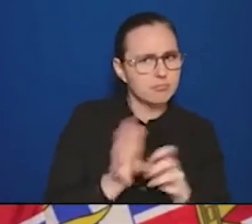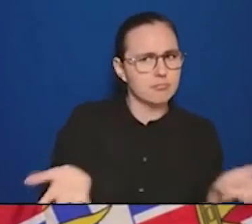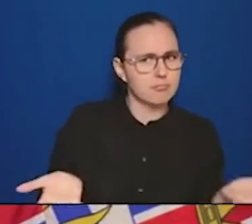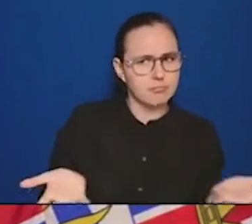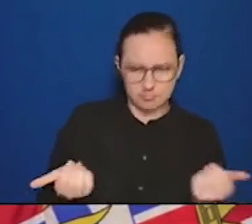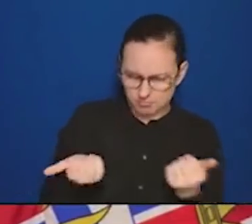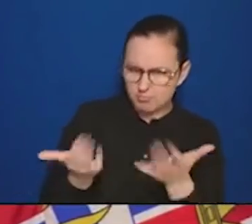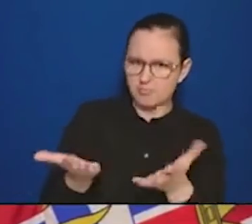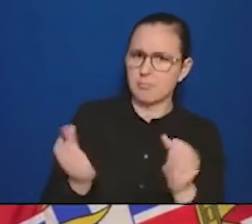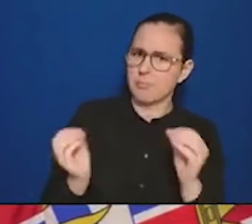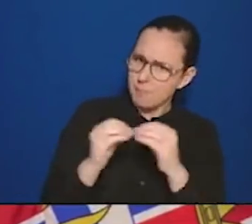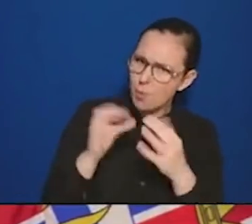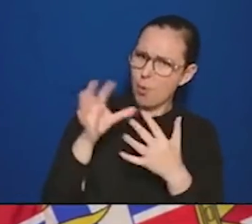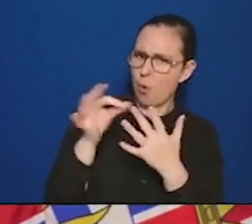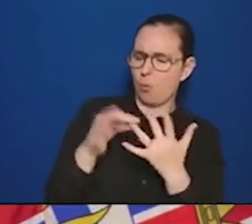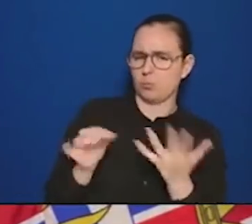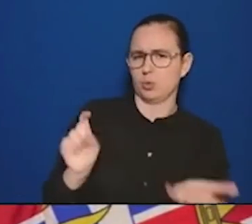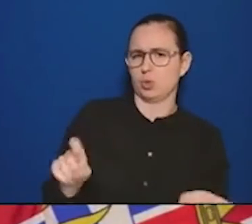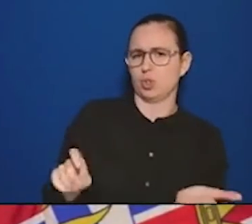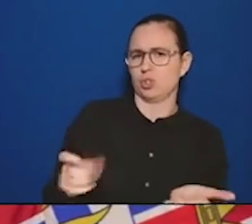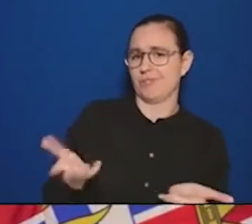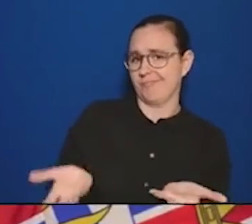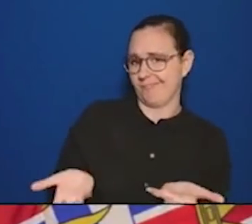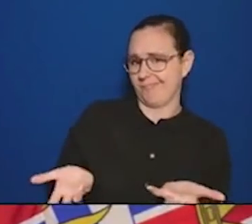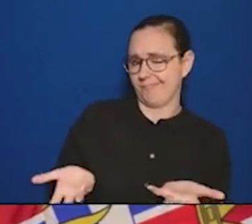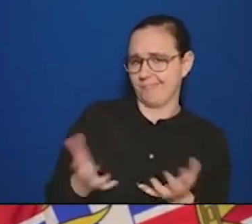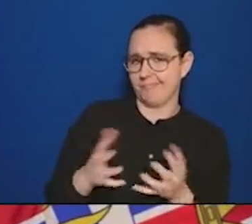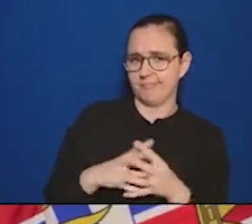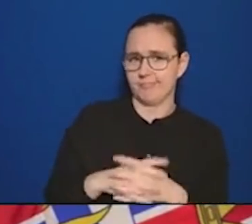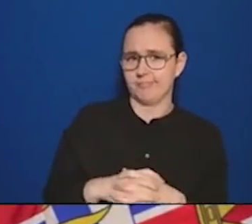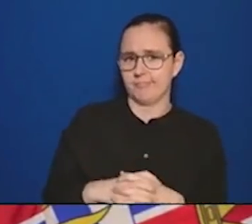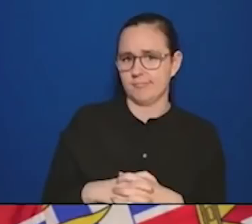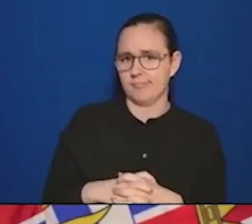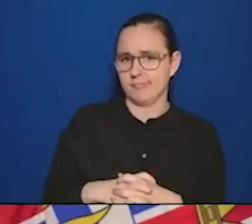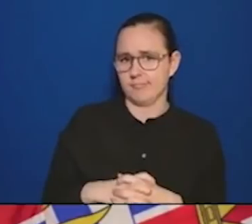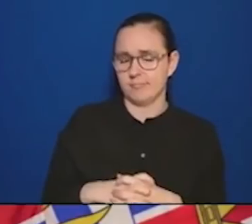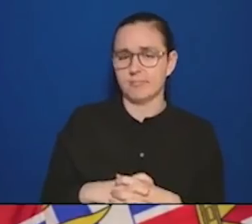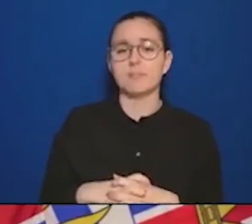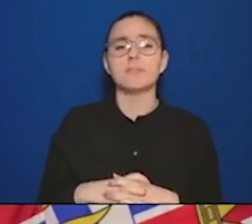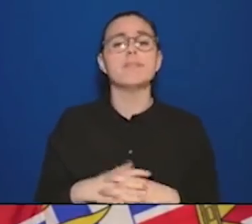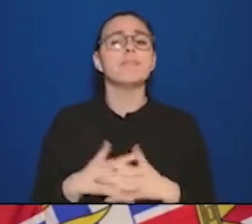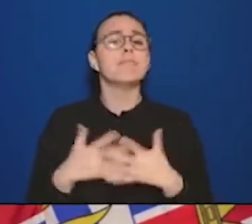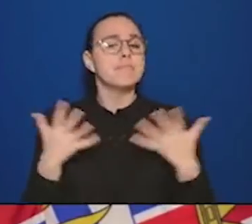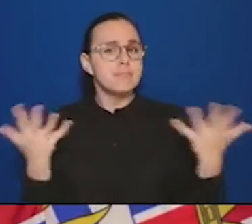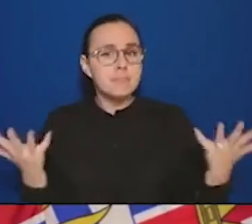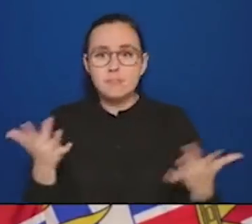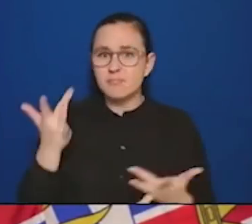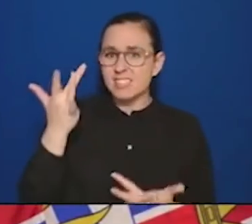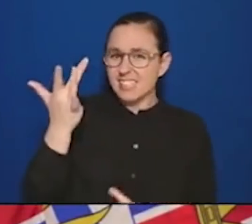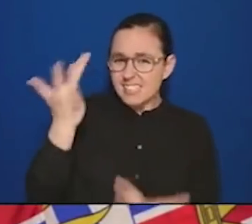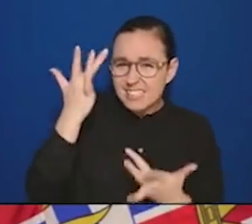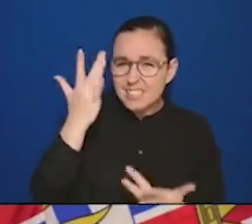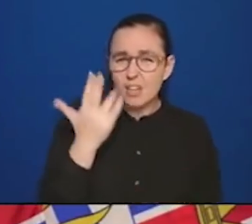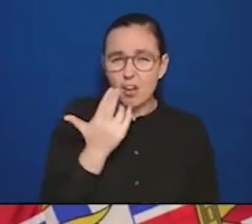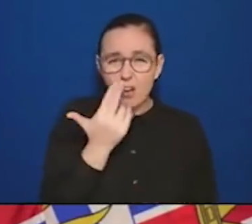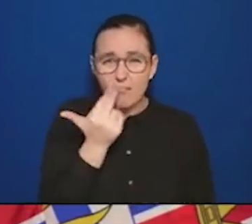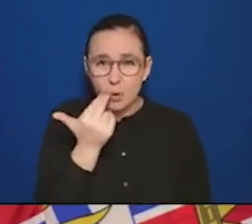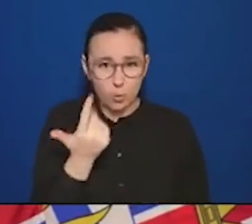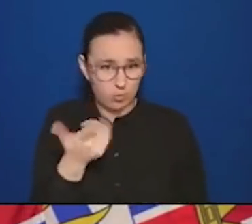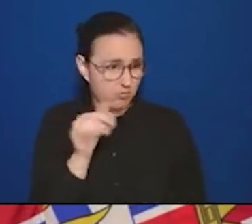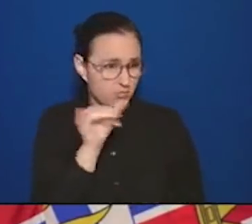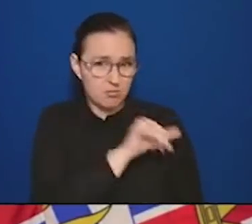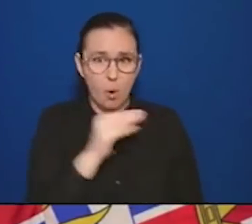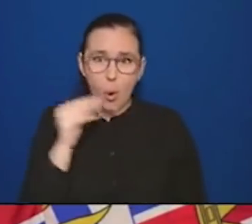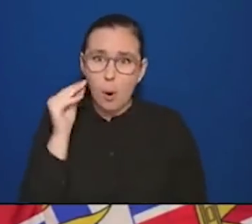it comes to, paid sick leave. A nasty flu can knock you out for 2 weeks. COVID can last a lot longer than